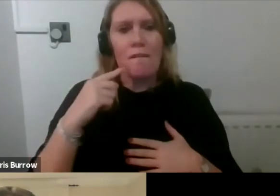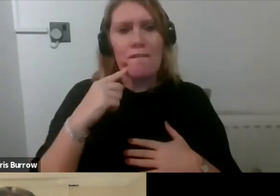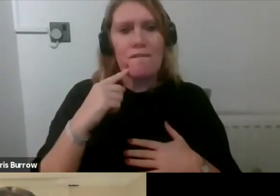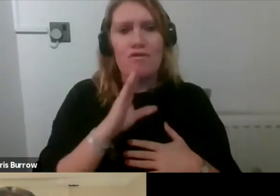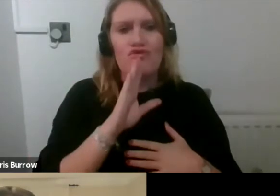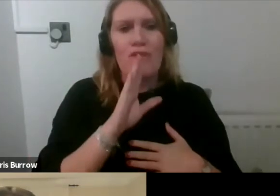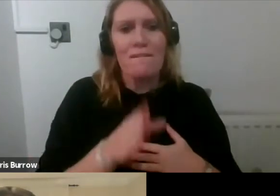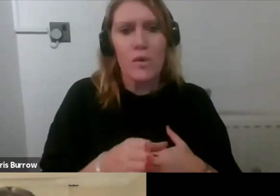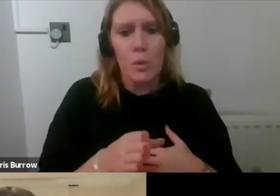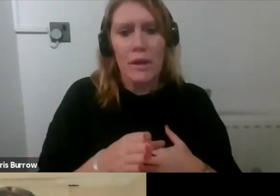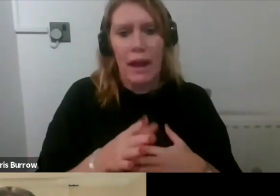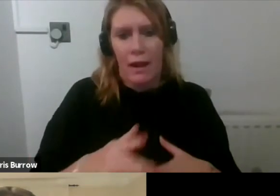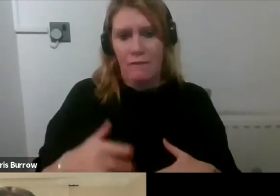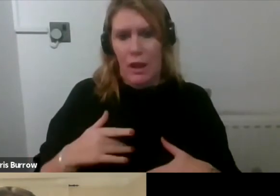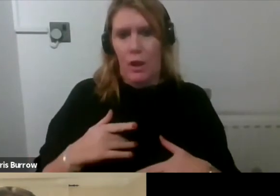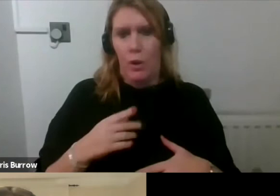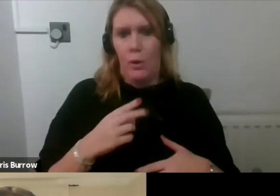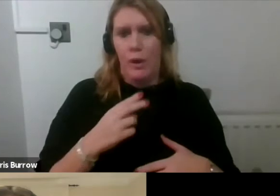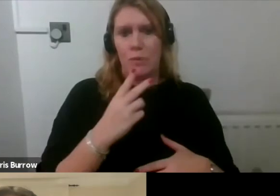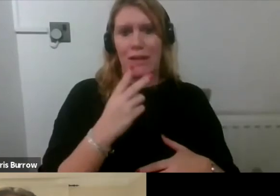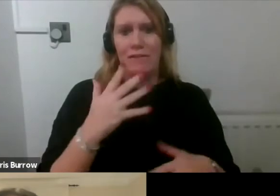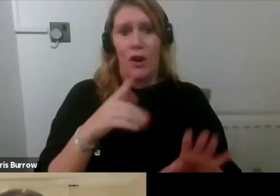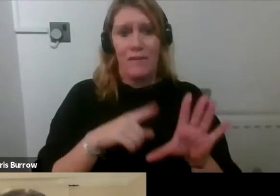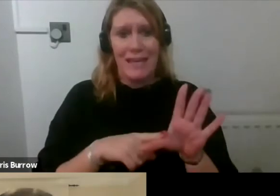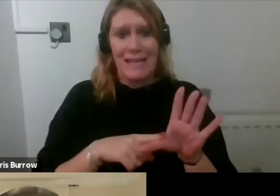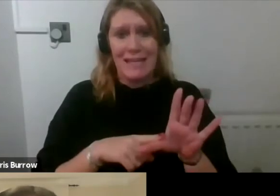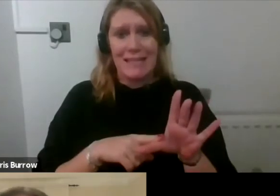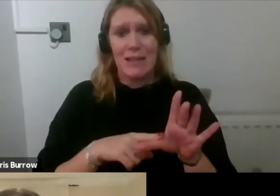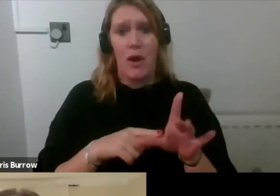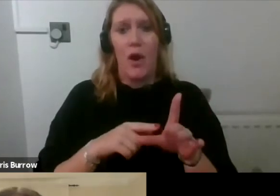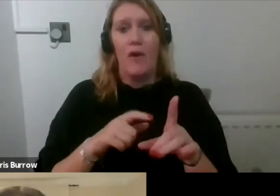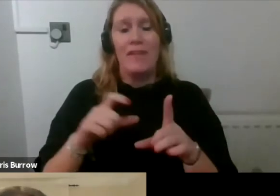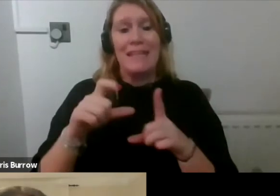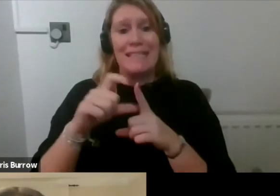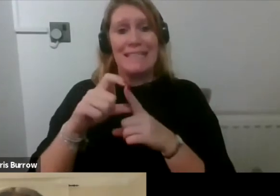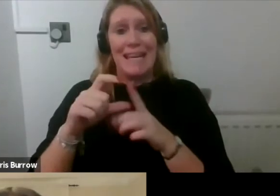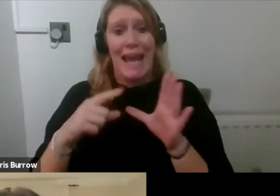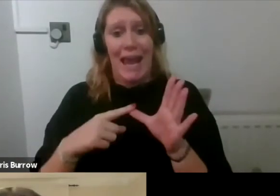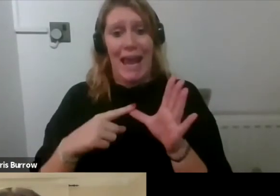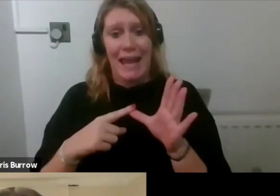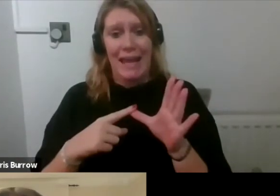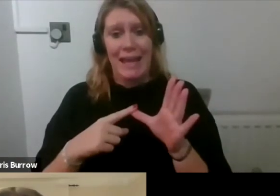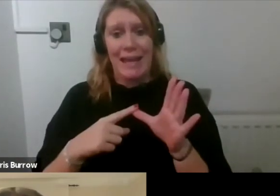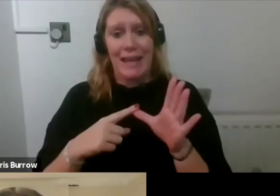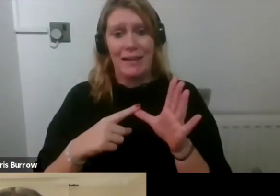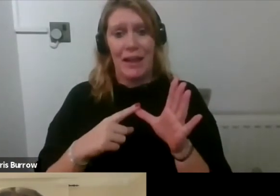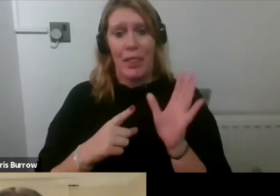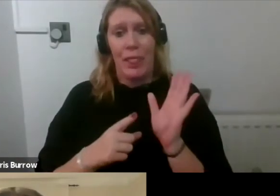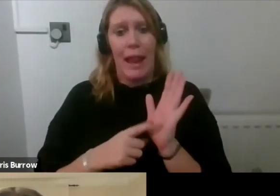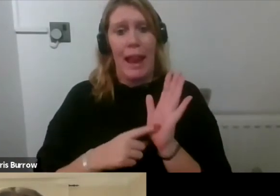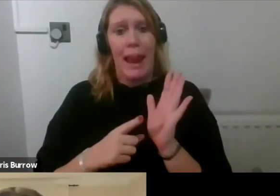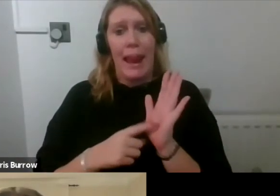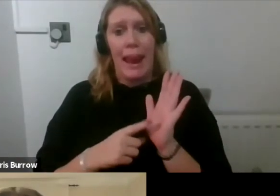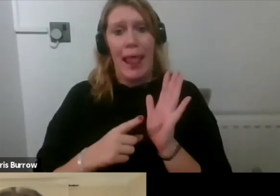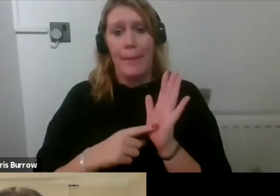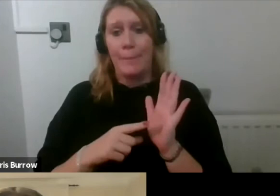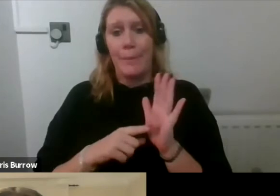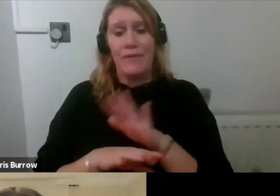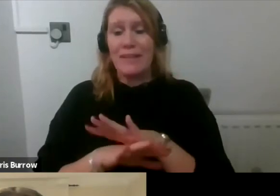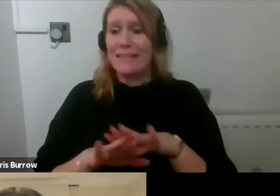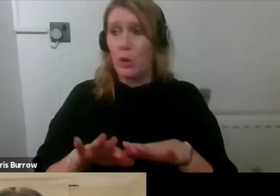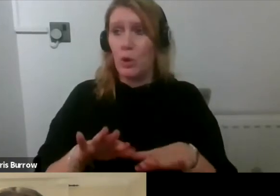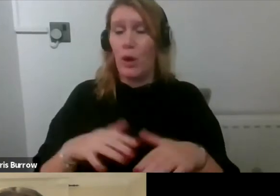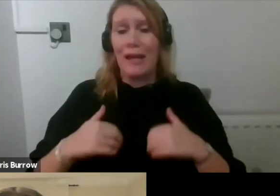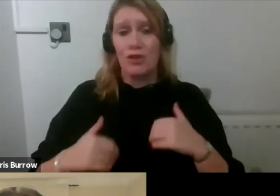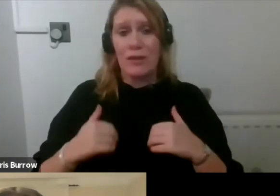25 years of the DDA, the Lambeth occupation is still not of interest to anybody. It's much more